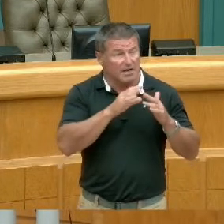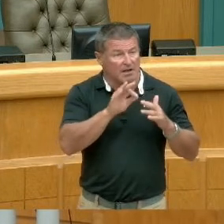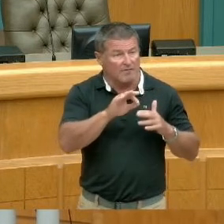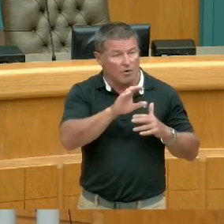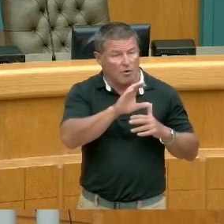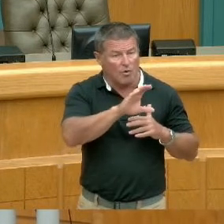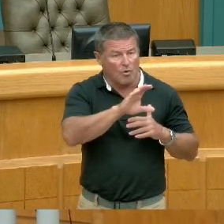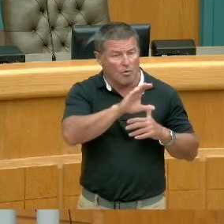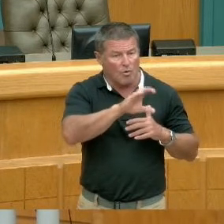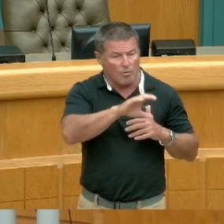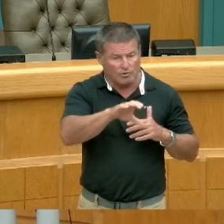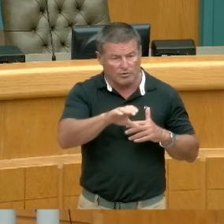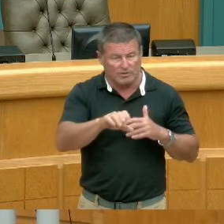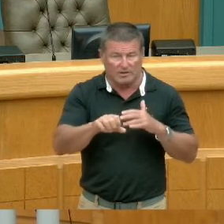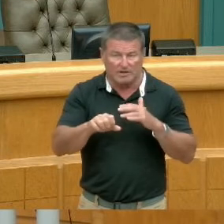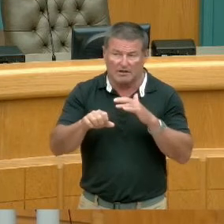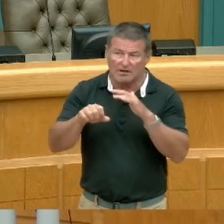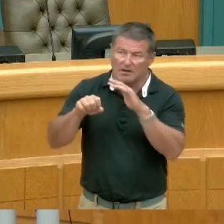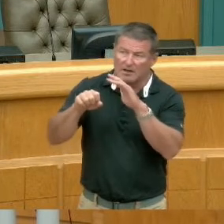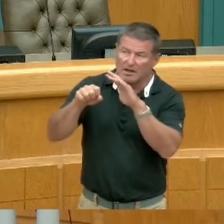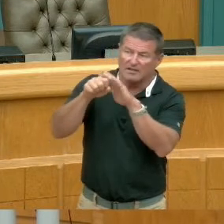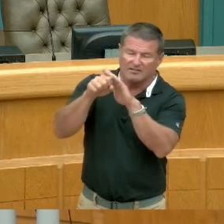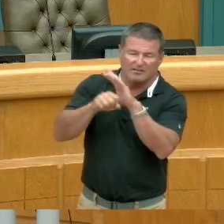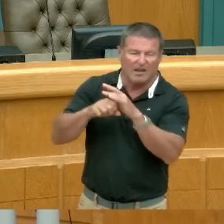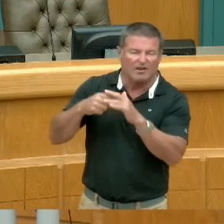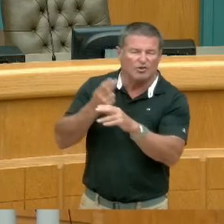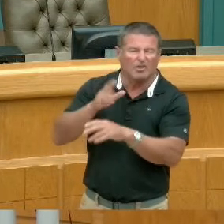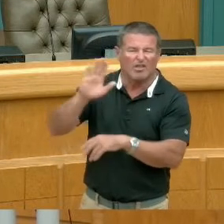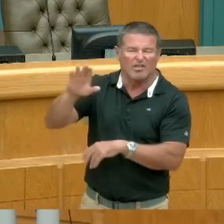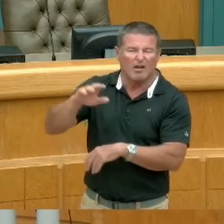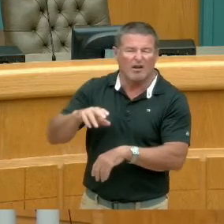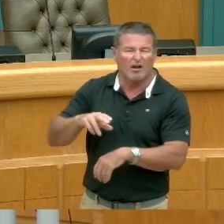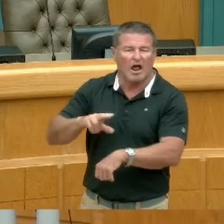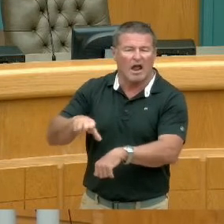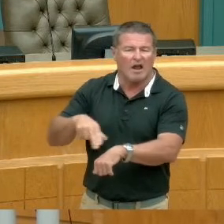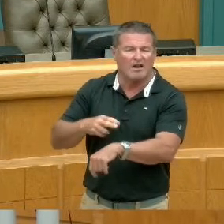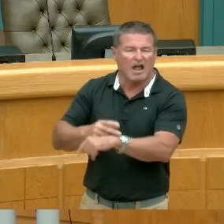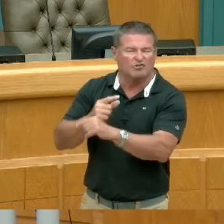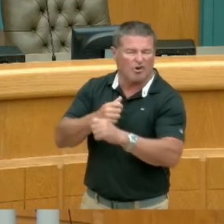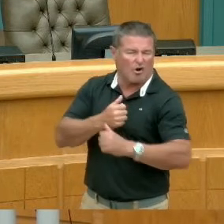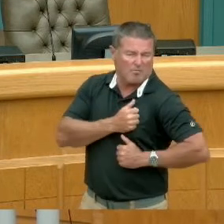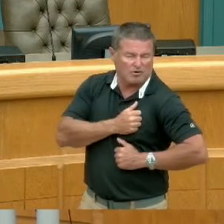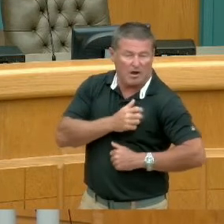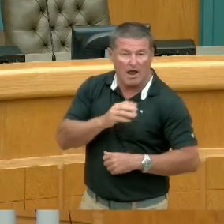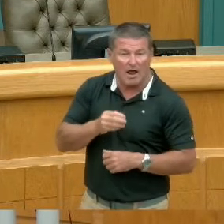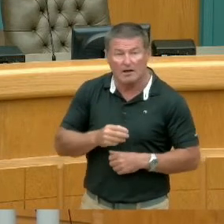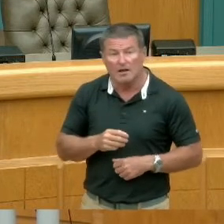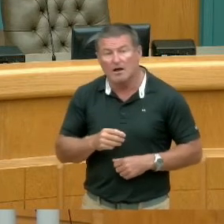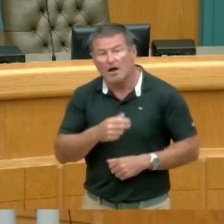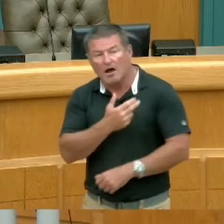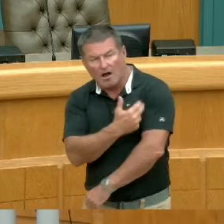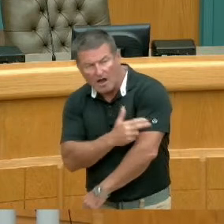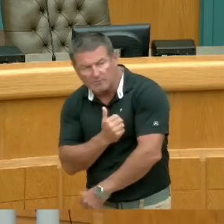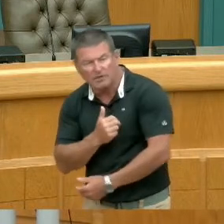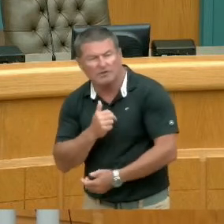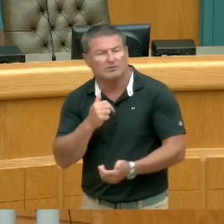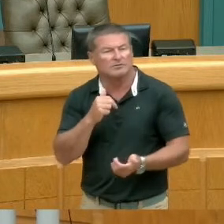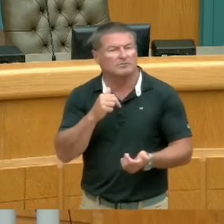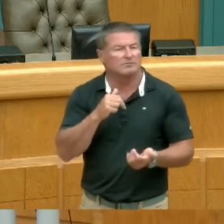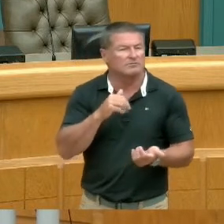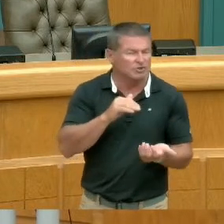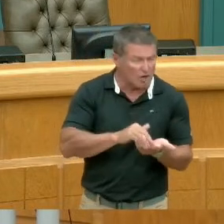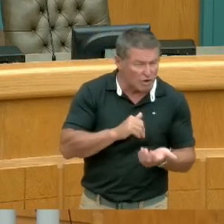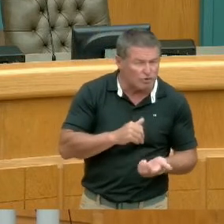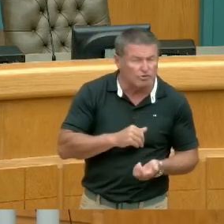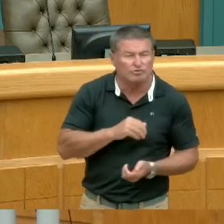the state with their National Guard, and the private hospital clinics and physicians that have ordered tests,